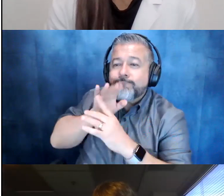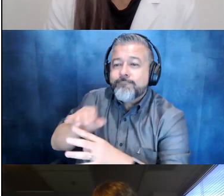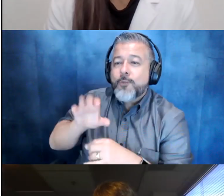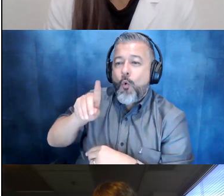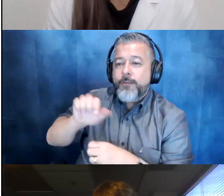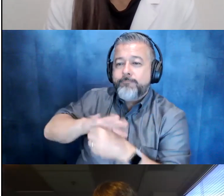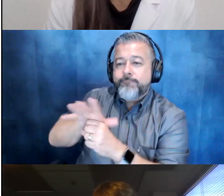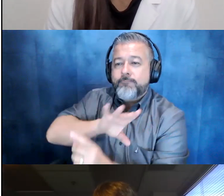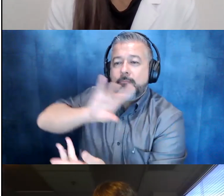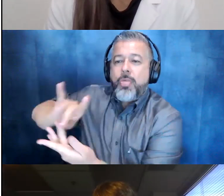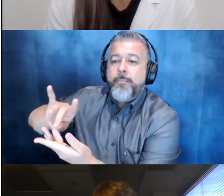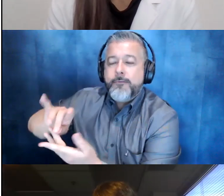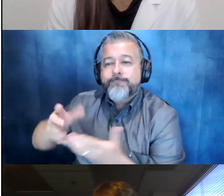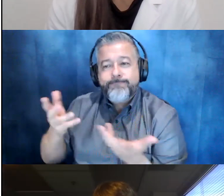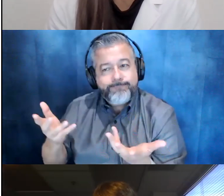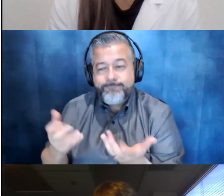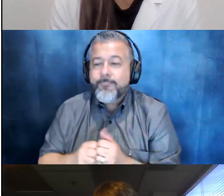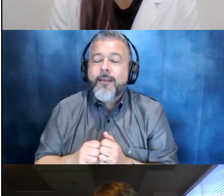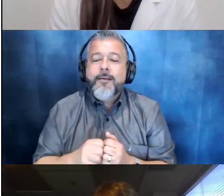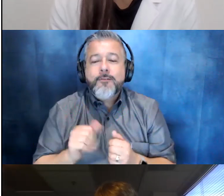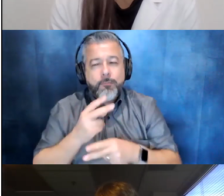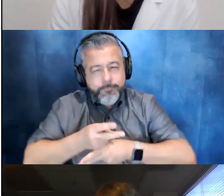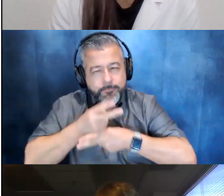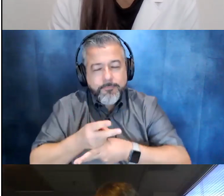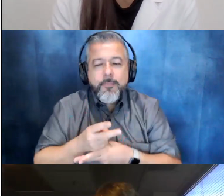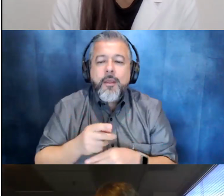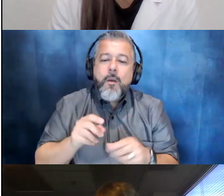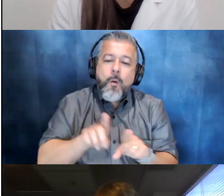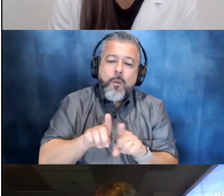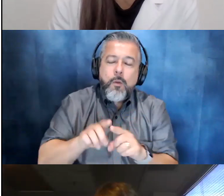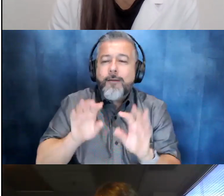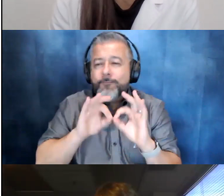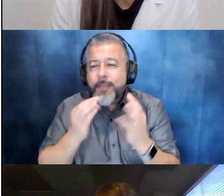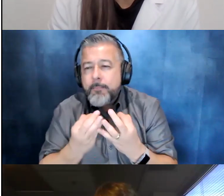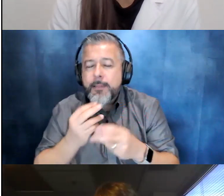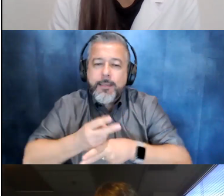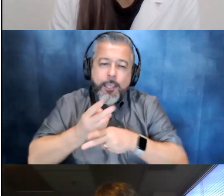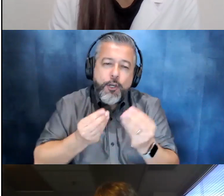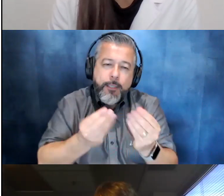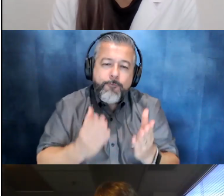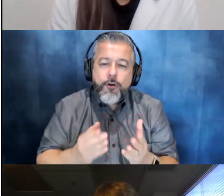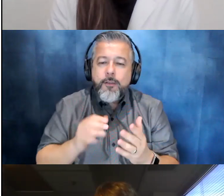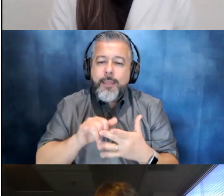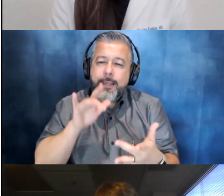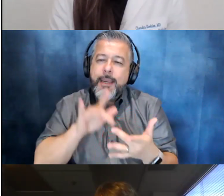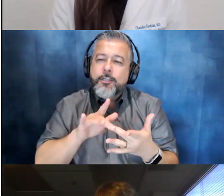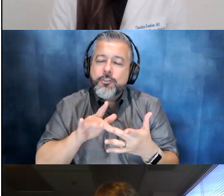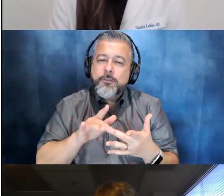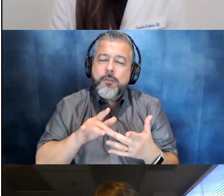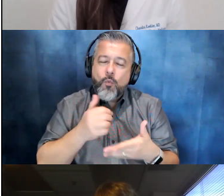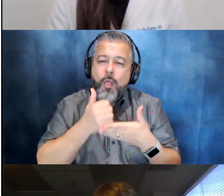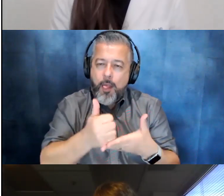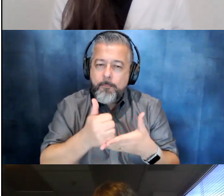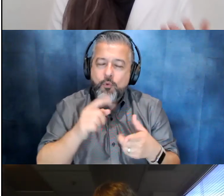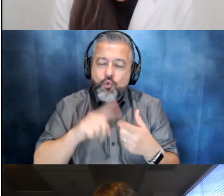with a bedbound patient, that will likely involve a family or a caregiver facilitating that connection. And that's really